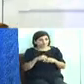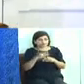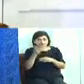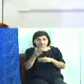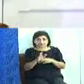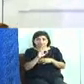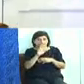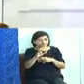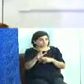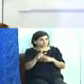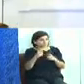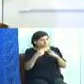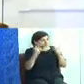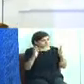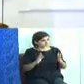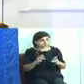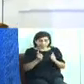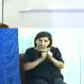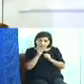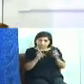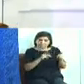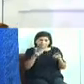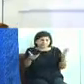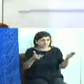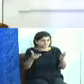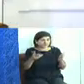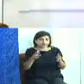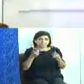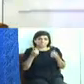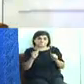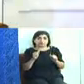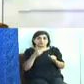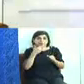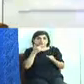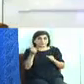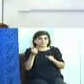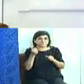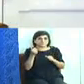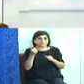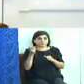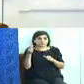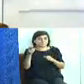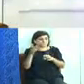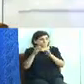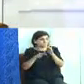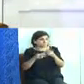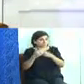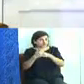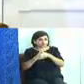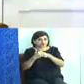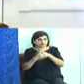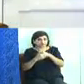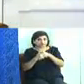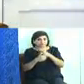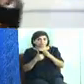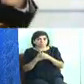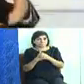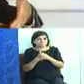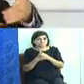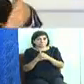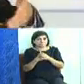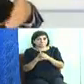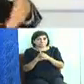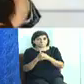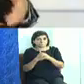So everyone is welcome at this table. We'll try our best to accommodate you. This is simple bread. We have